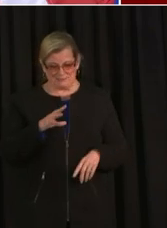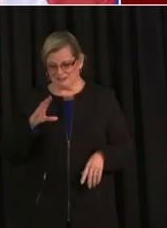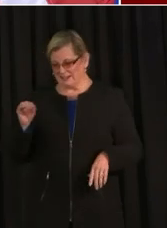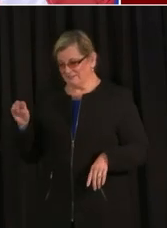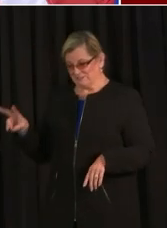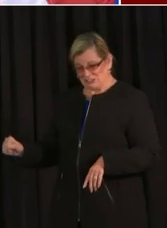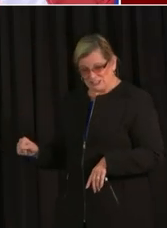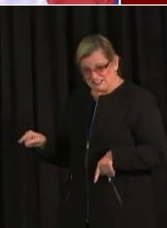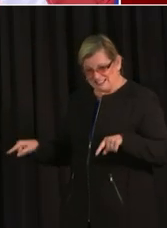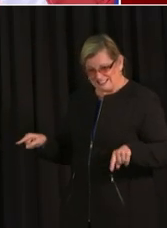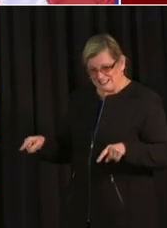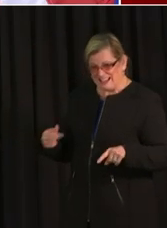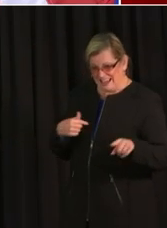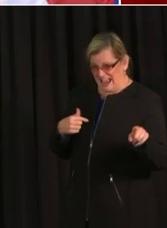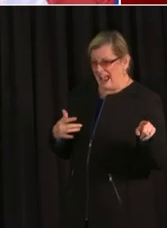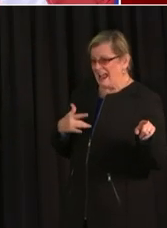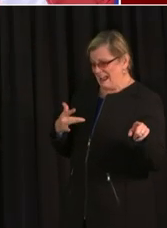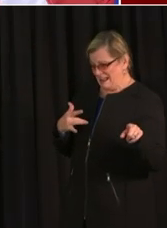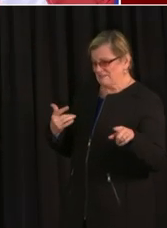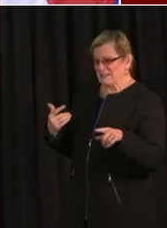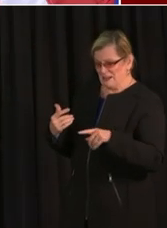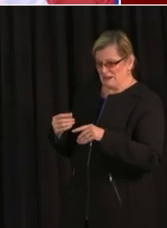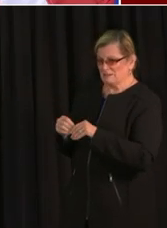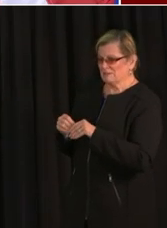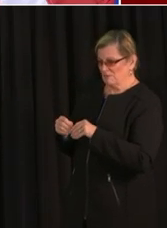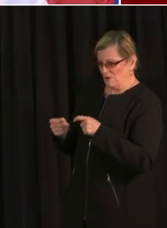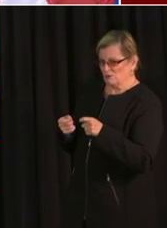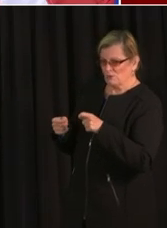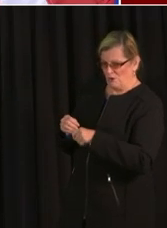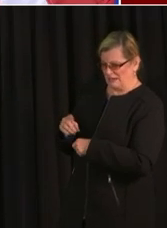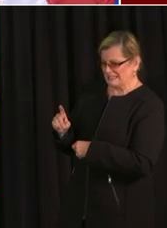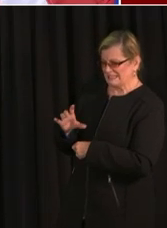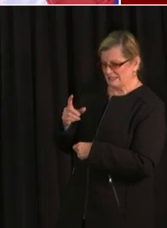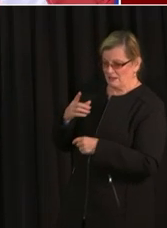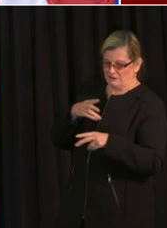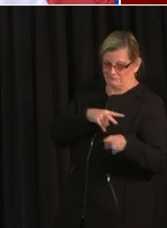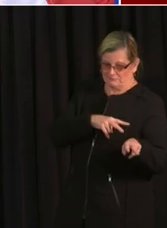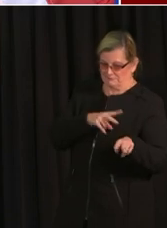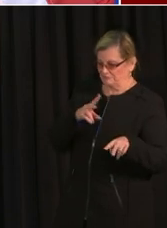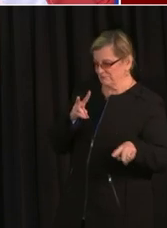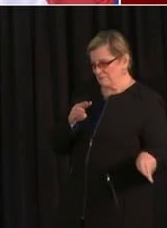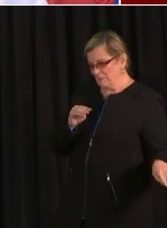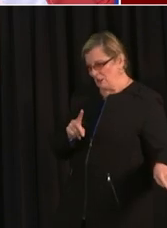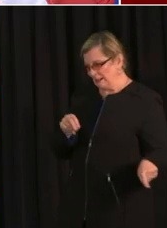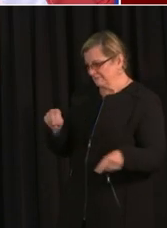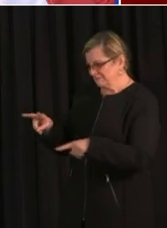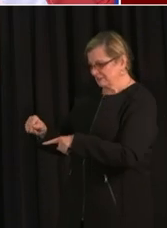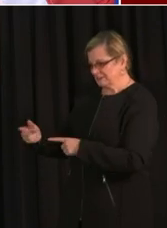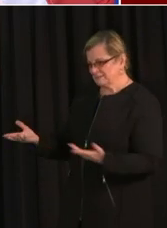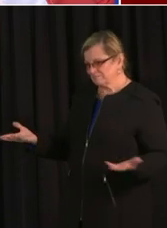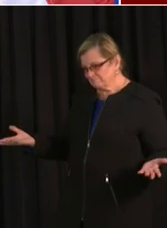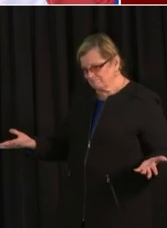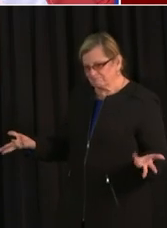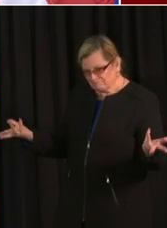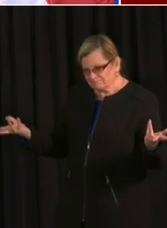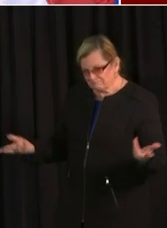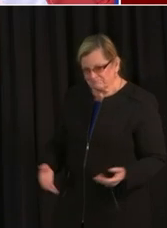yes, I do. Mayor, you said that John Lewis would be traveling through the city.